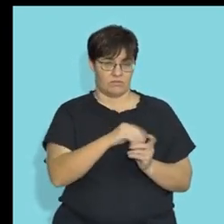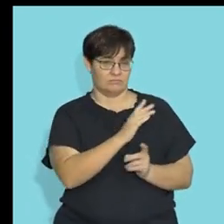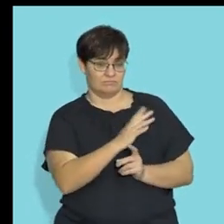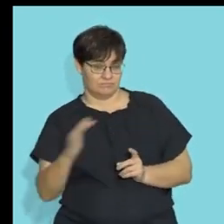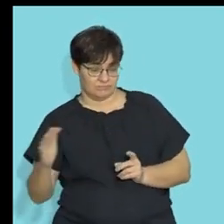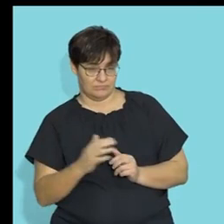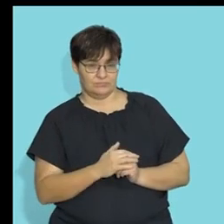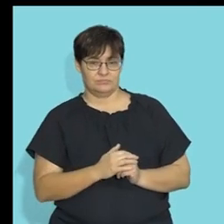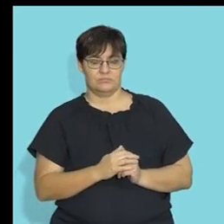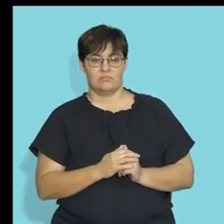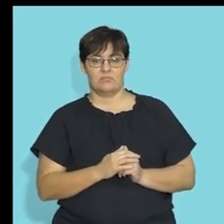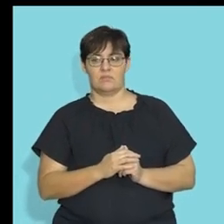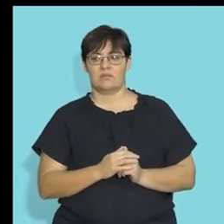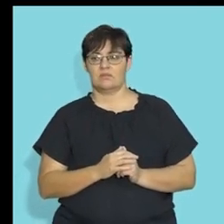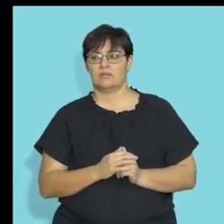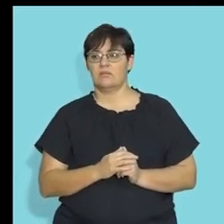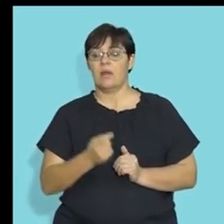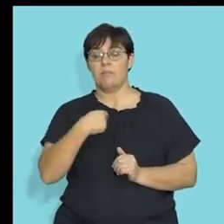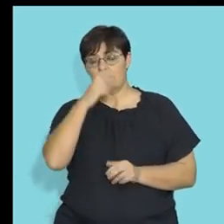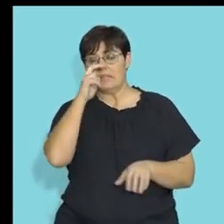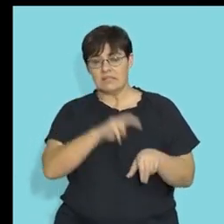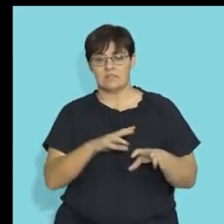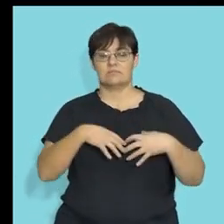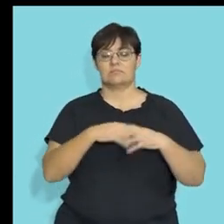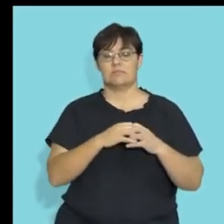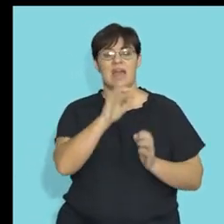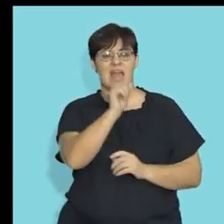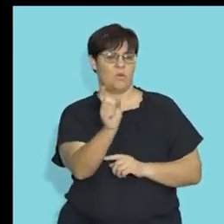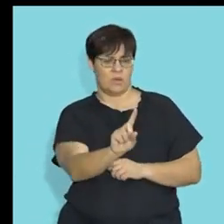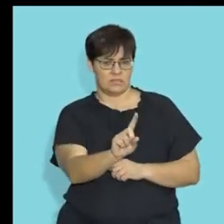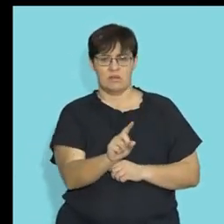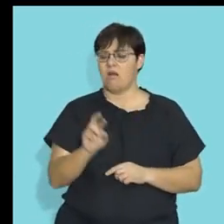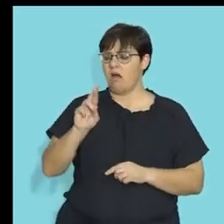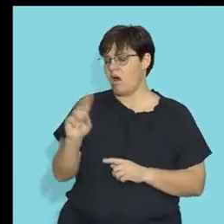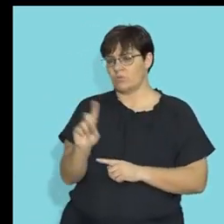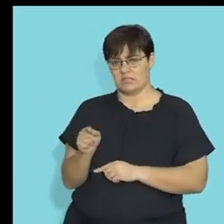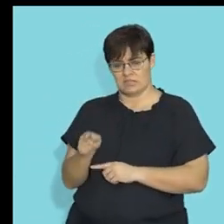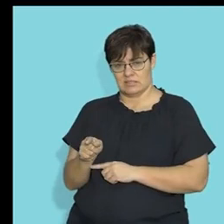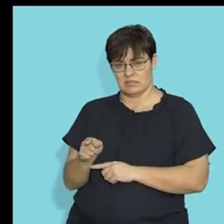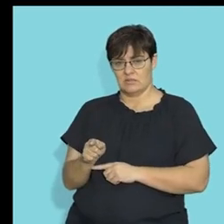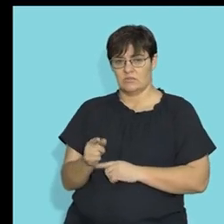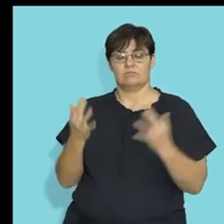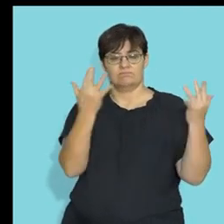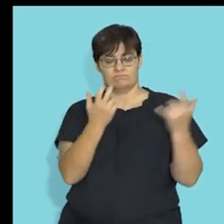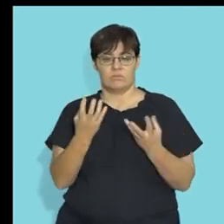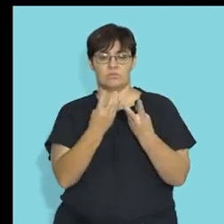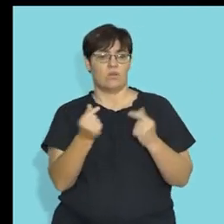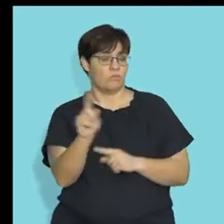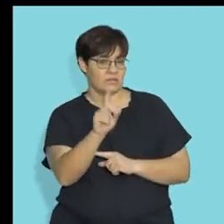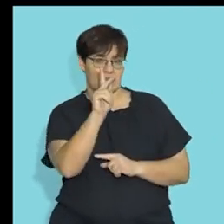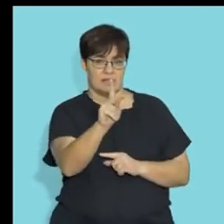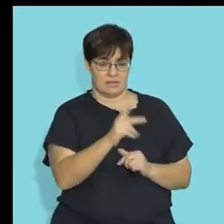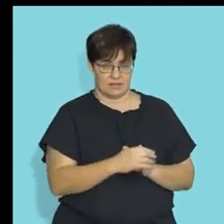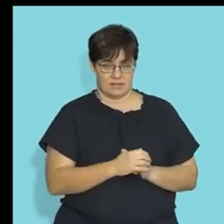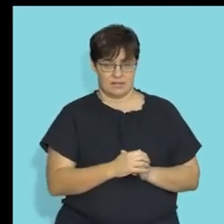involved in this entire sequence. I need to establish what A is and what R is so that I can work